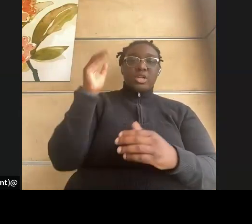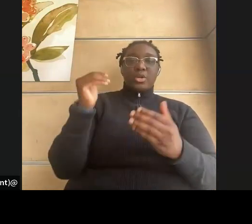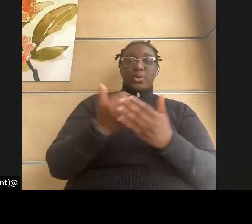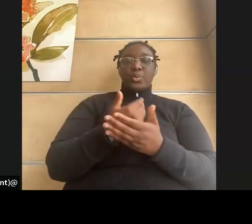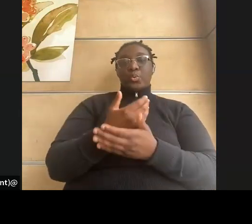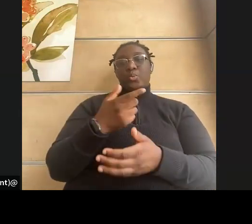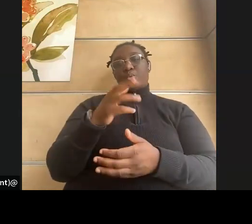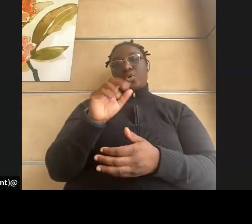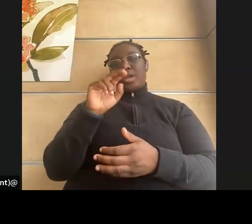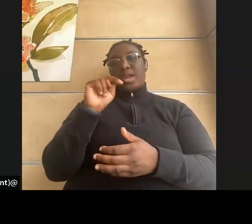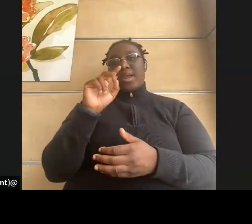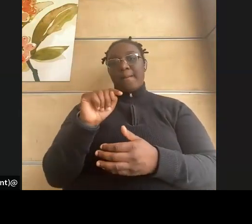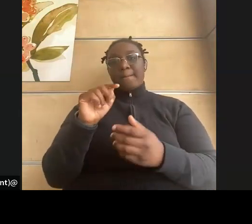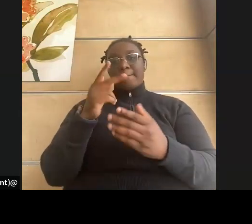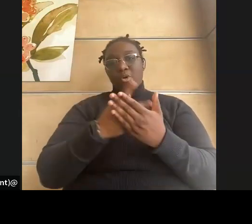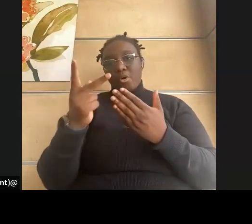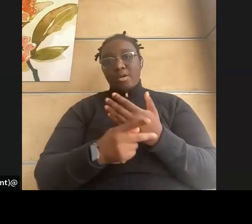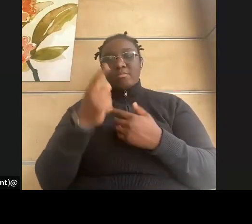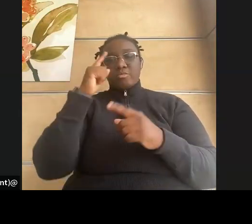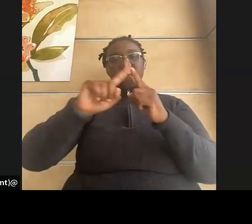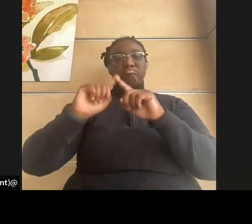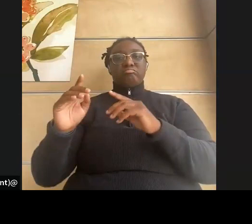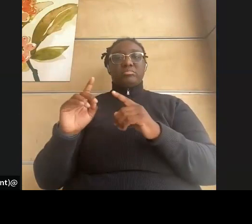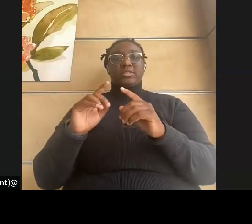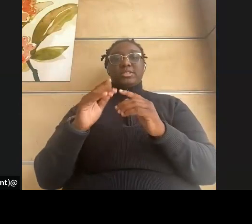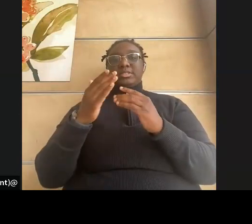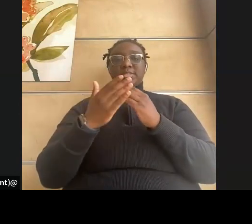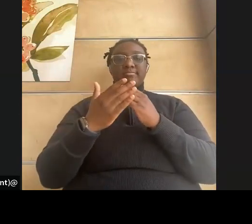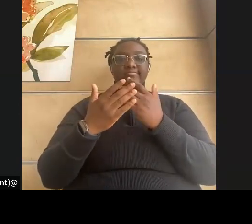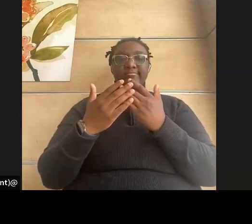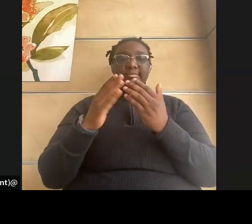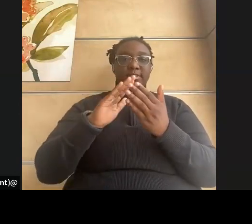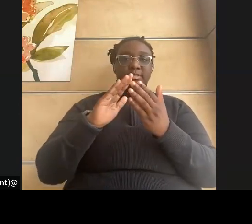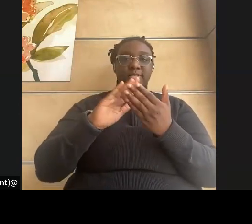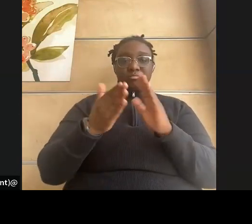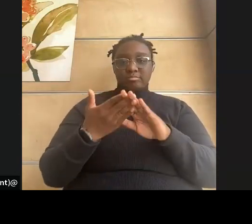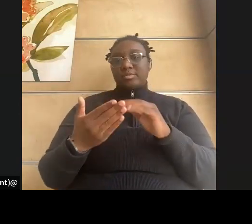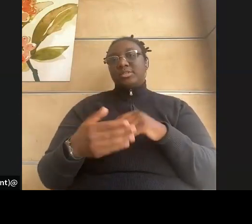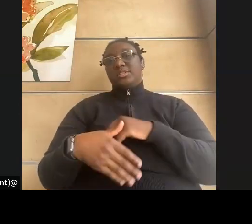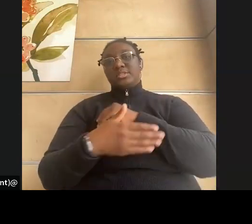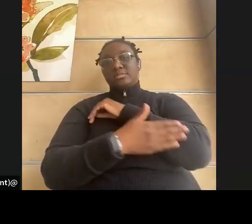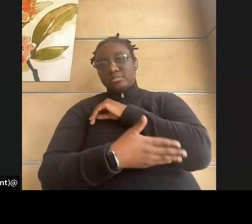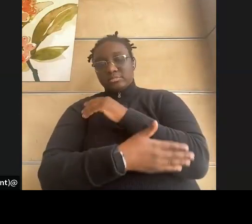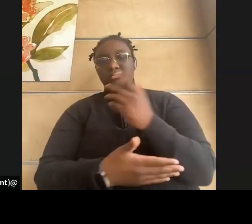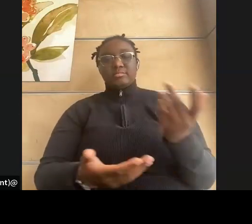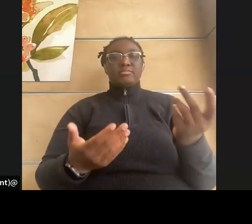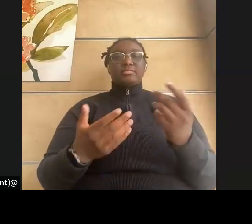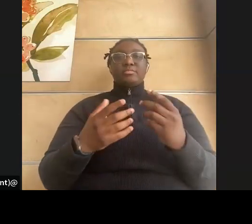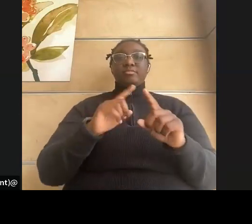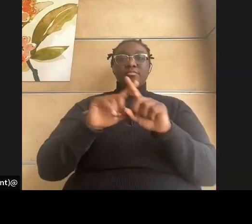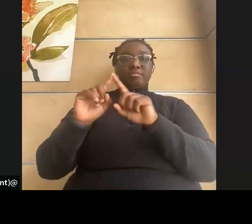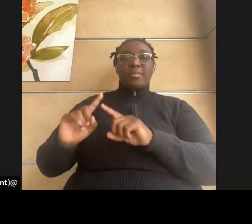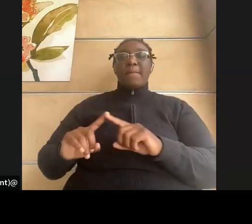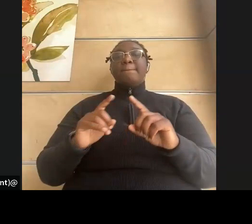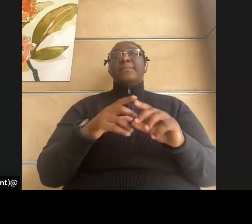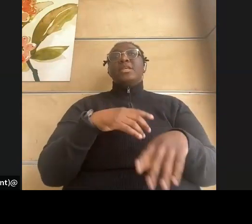entities, cities, counties, tribal nations, even anchor institutions to develop their own last mile services